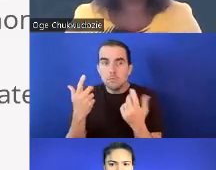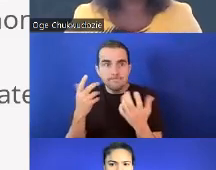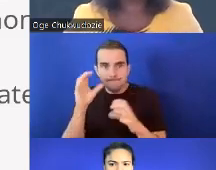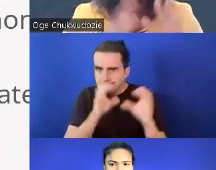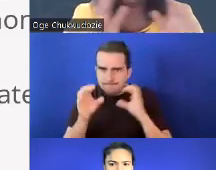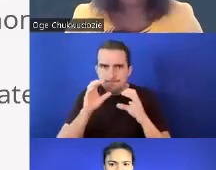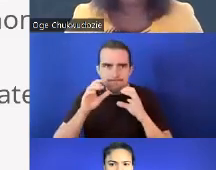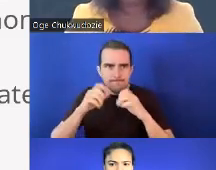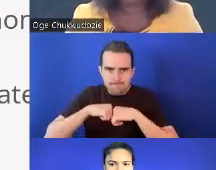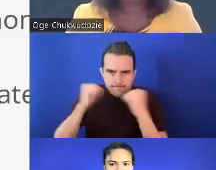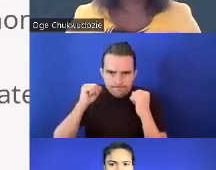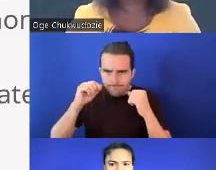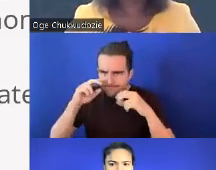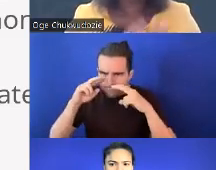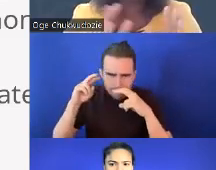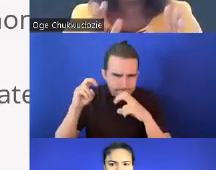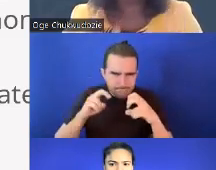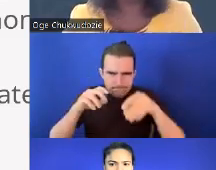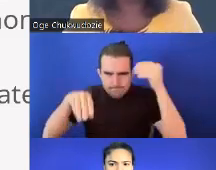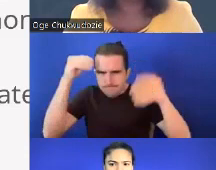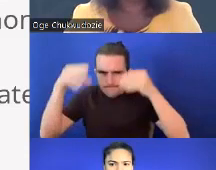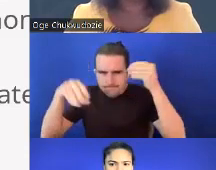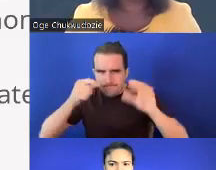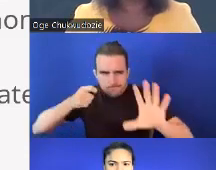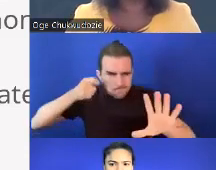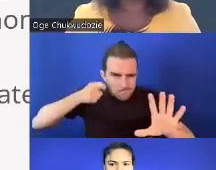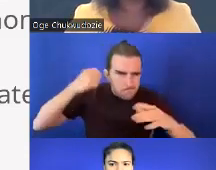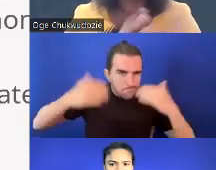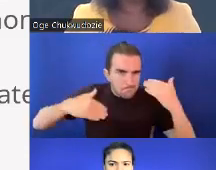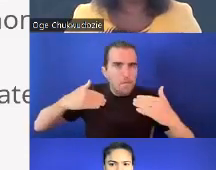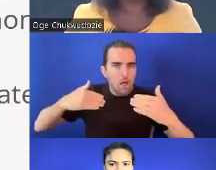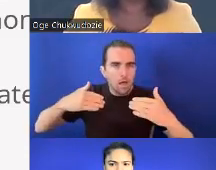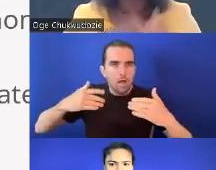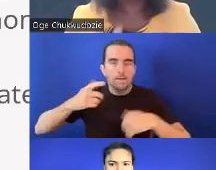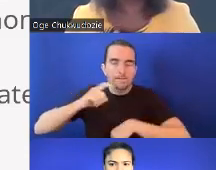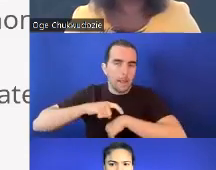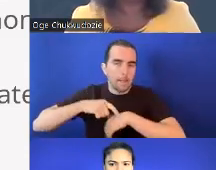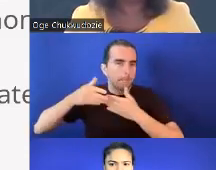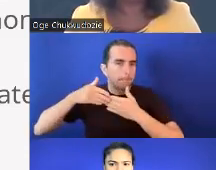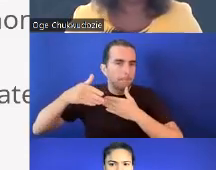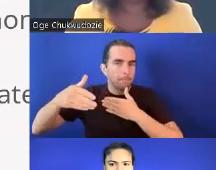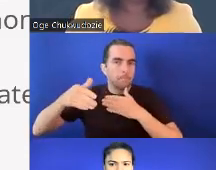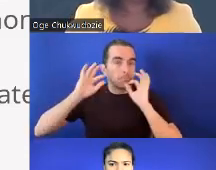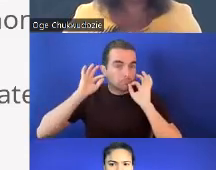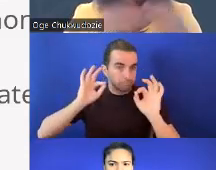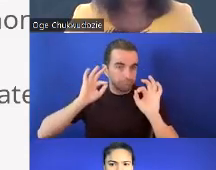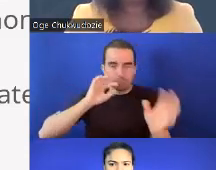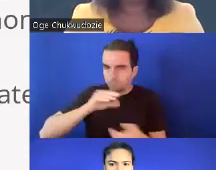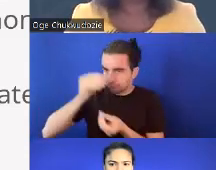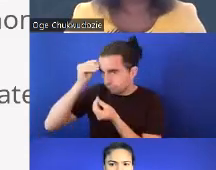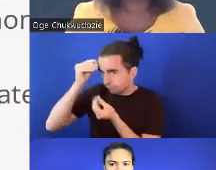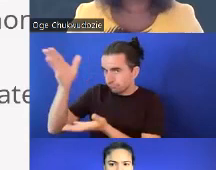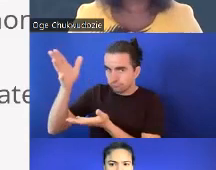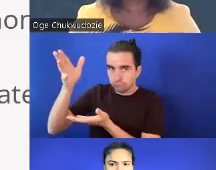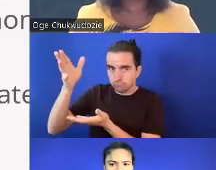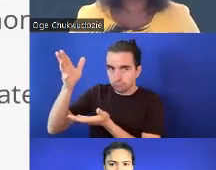at this point, you set up your channels, and then you consider appropriate channels for SEER that are safe and confidential. And then, of course,